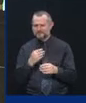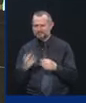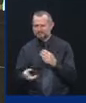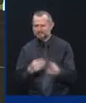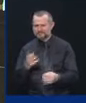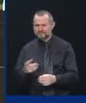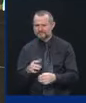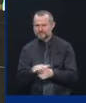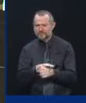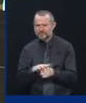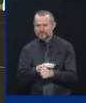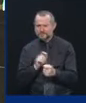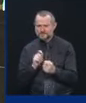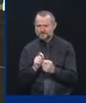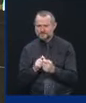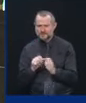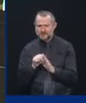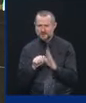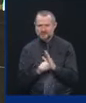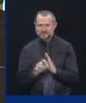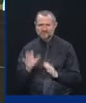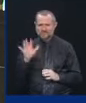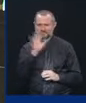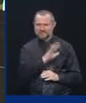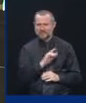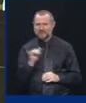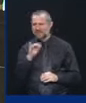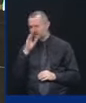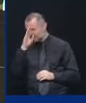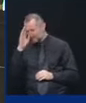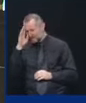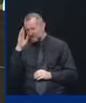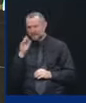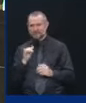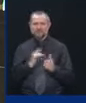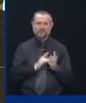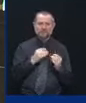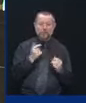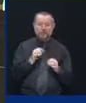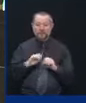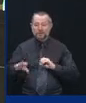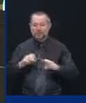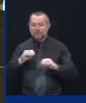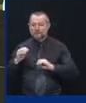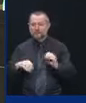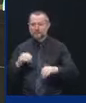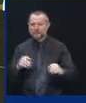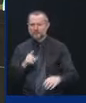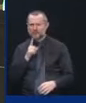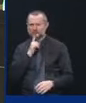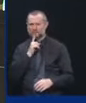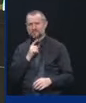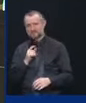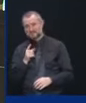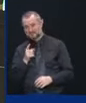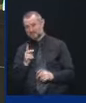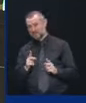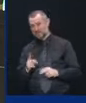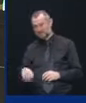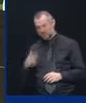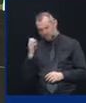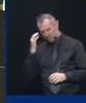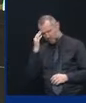the state and to which types of distribution sites, like hospitals or pharmacies or local governments. Given the interest in vaccine distribution, is